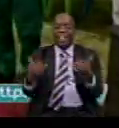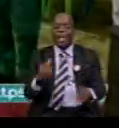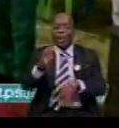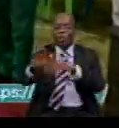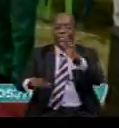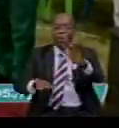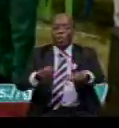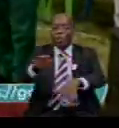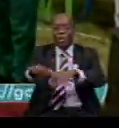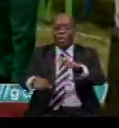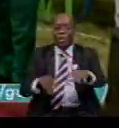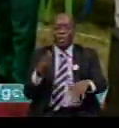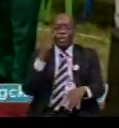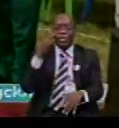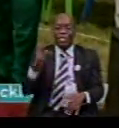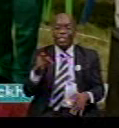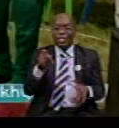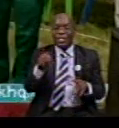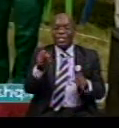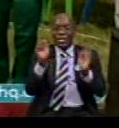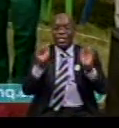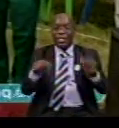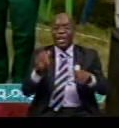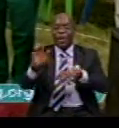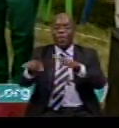Hallelujah. Hallelujah.